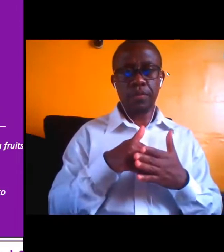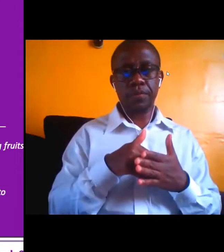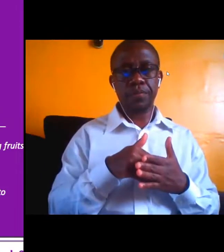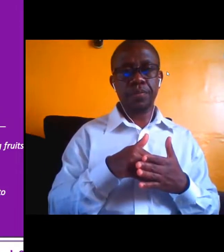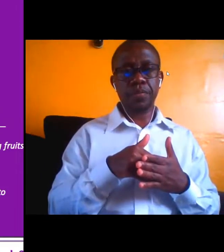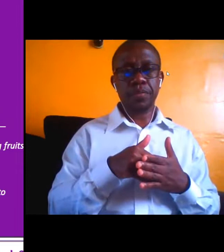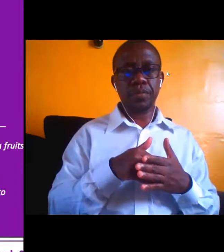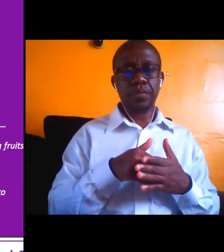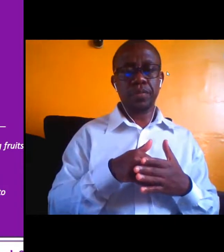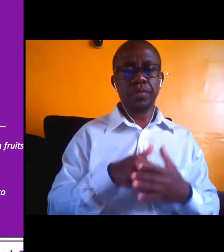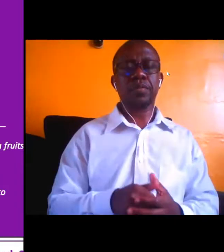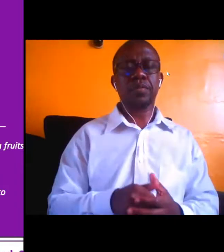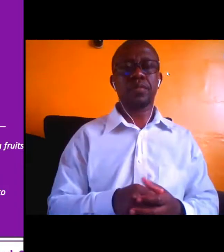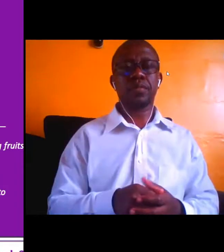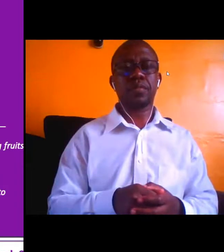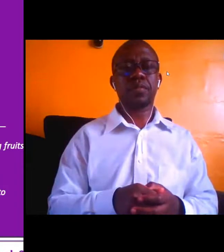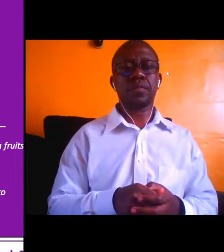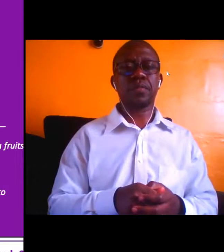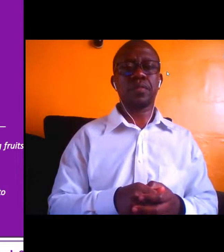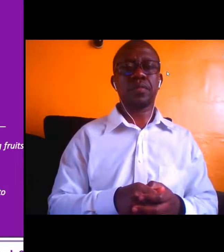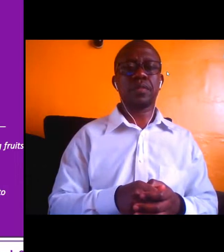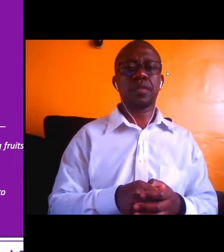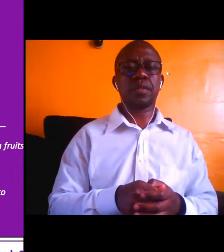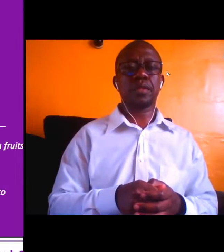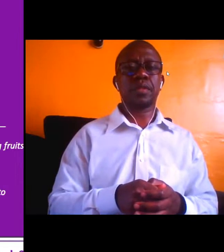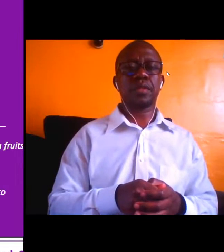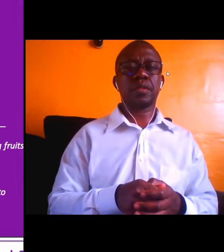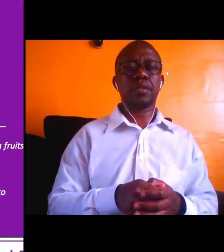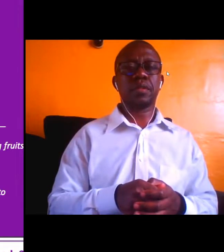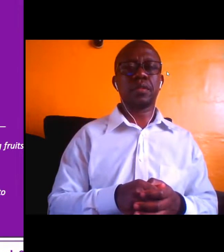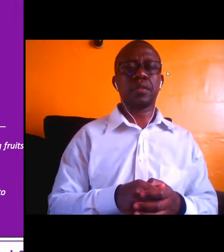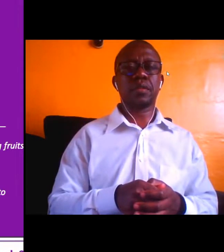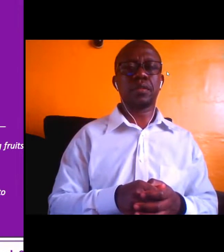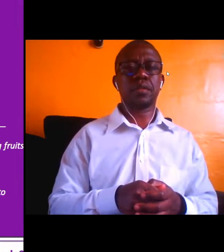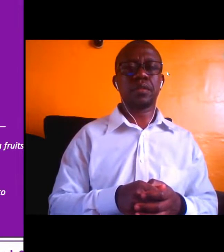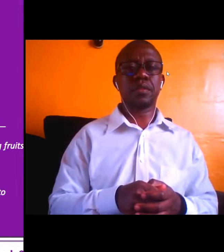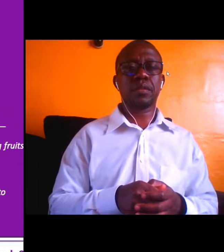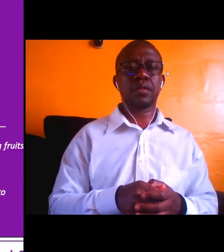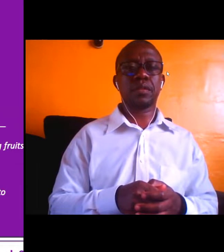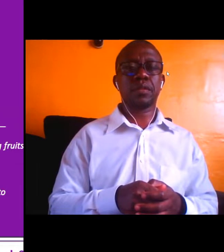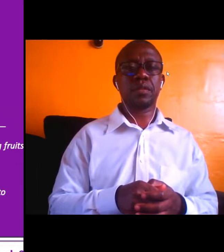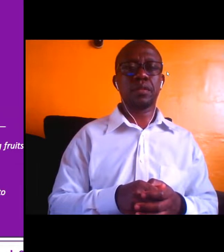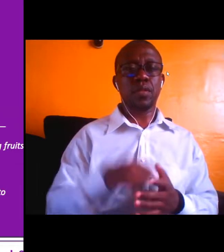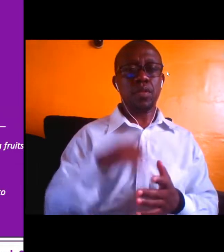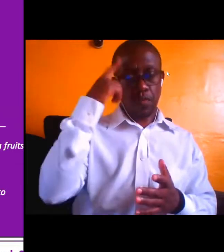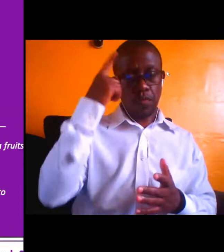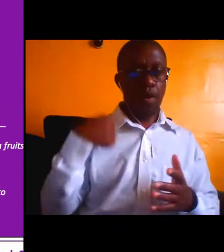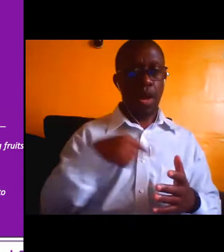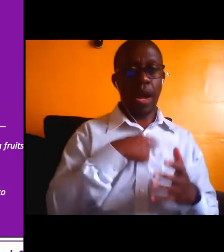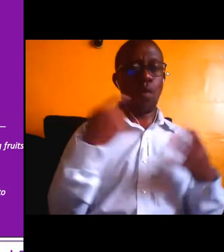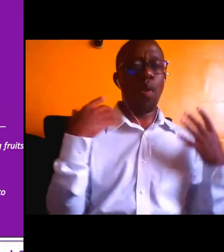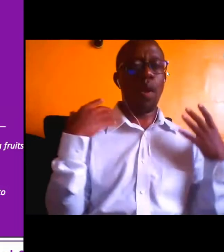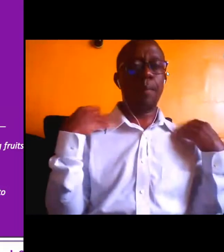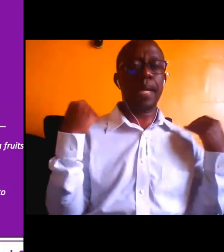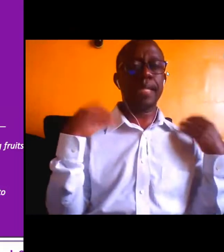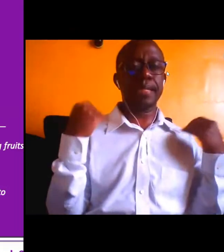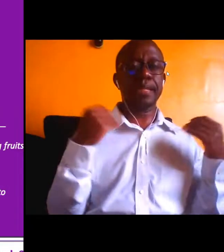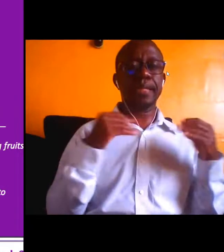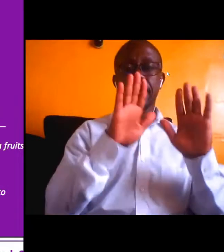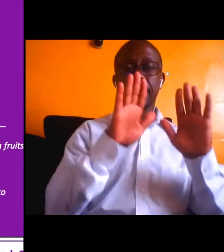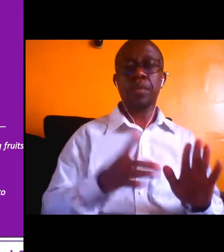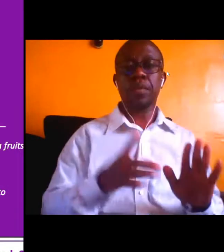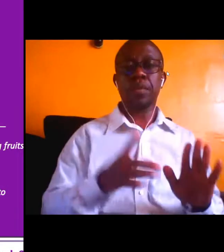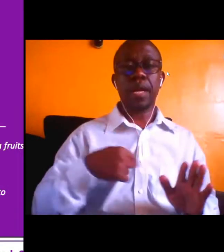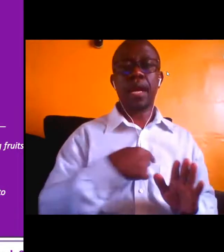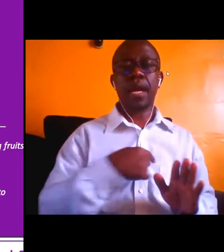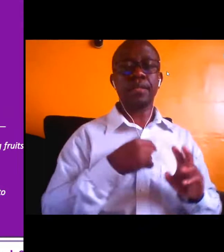assignment, so in terms of our exercise now is now to examine the strengths within the